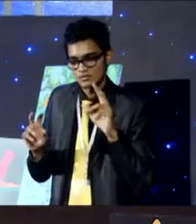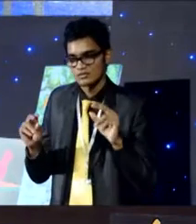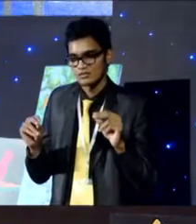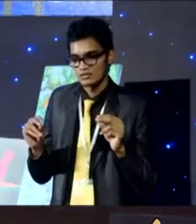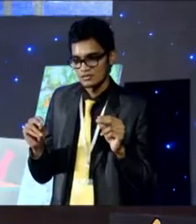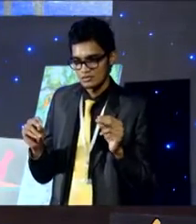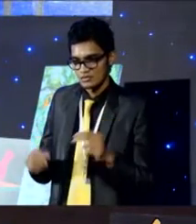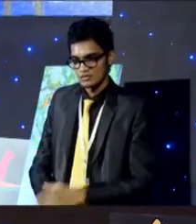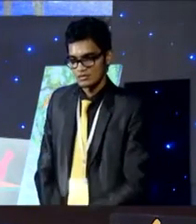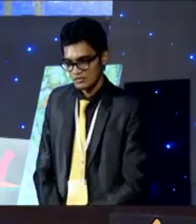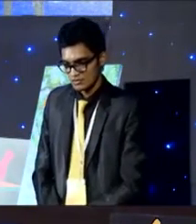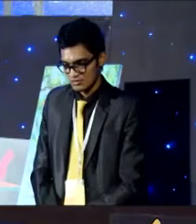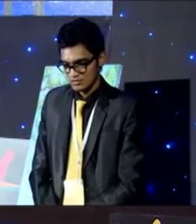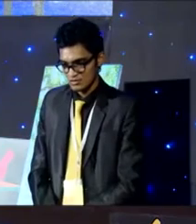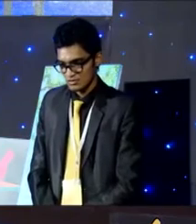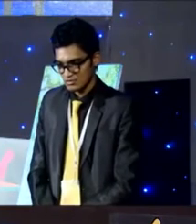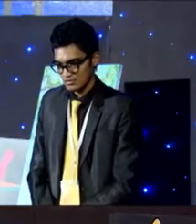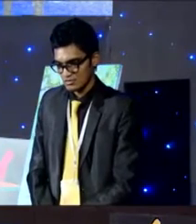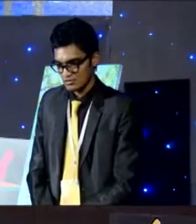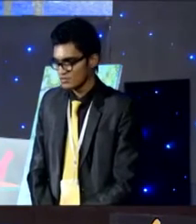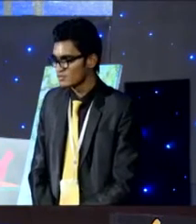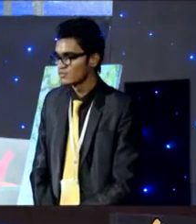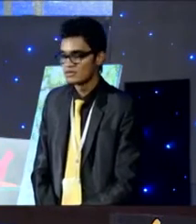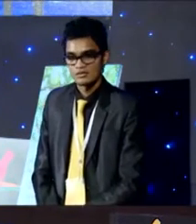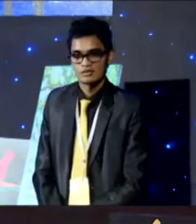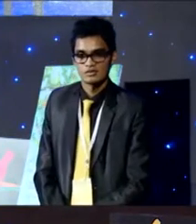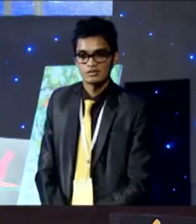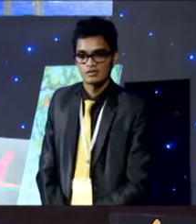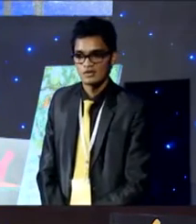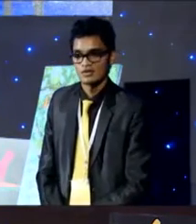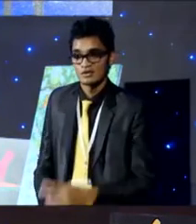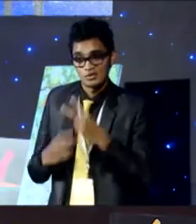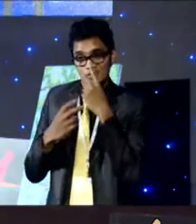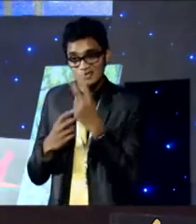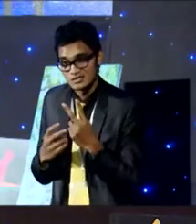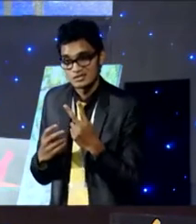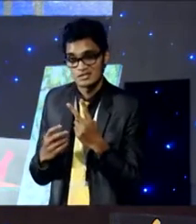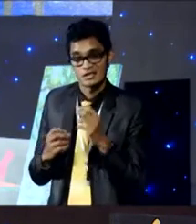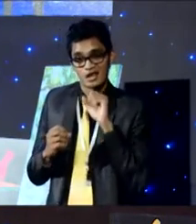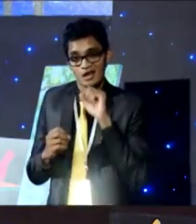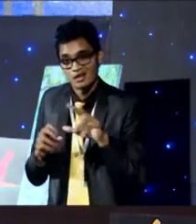than a person who can hear pretends he can't hear, and a person who sees pretends he can't see.